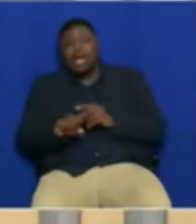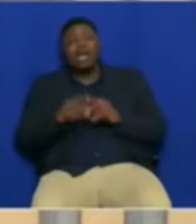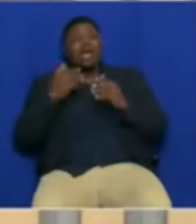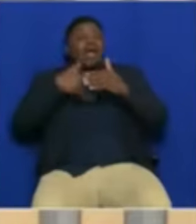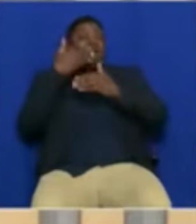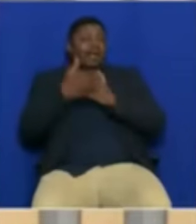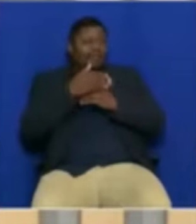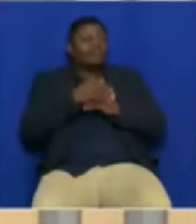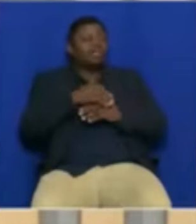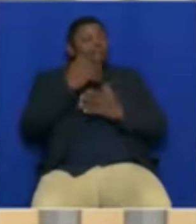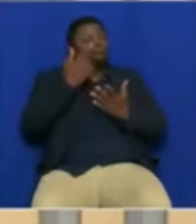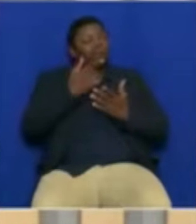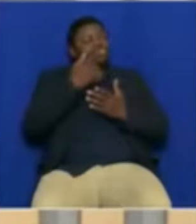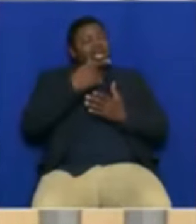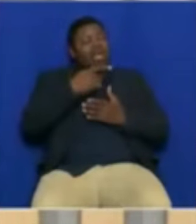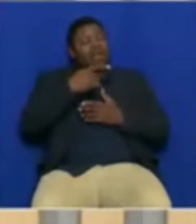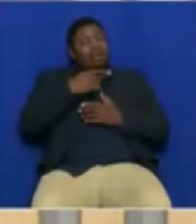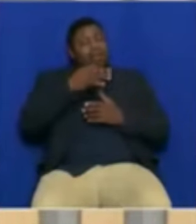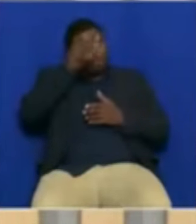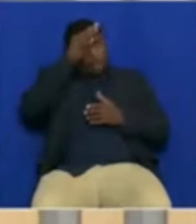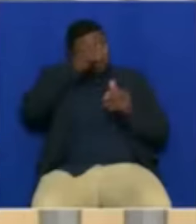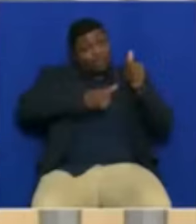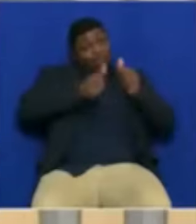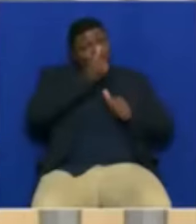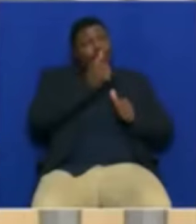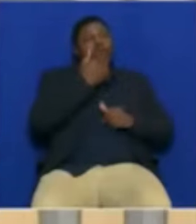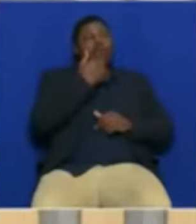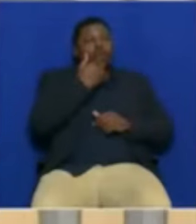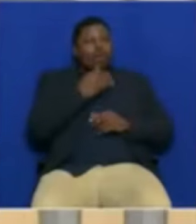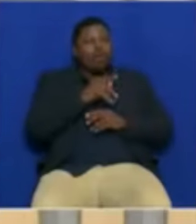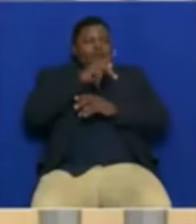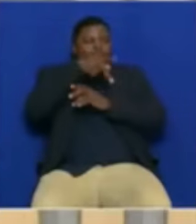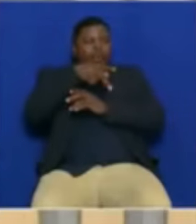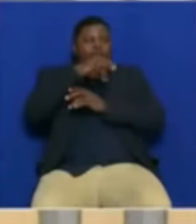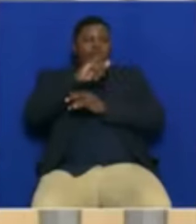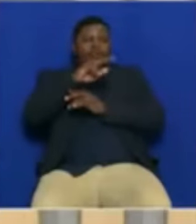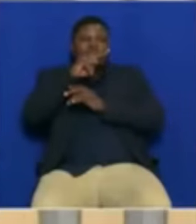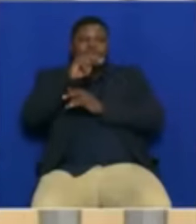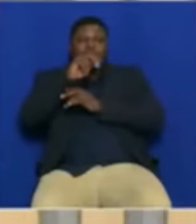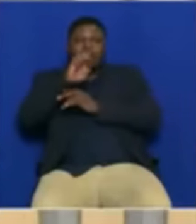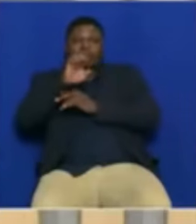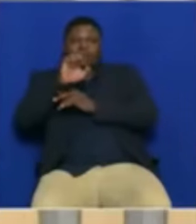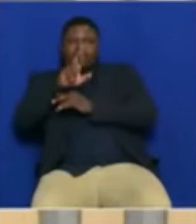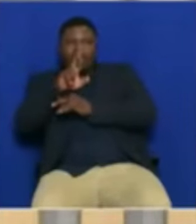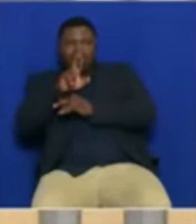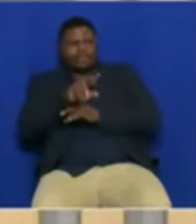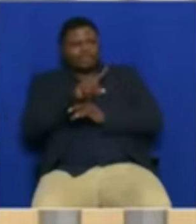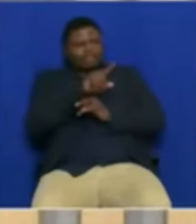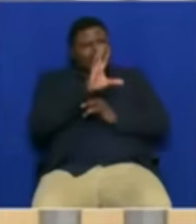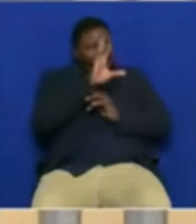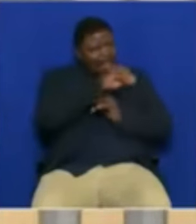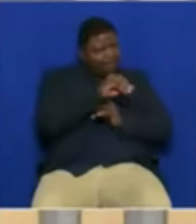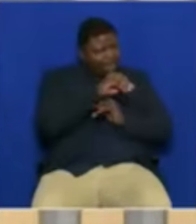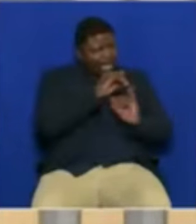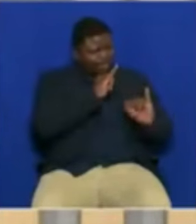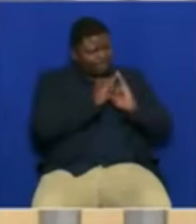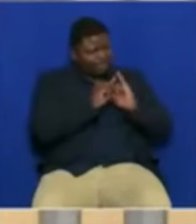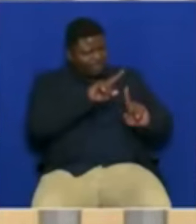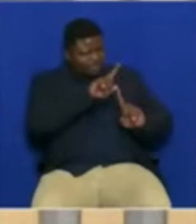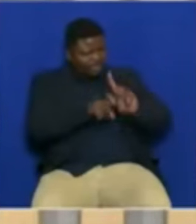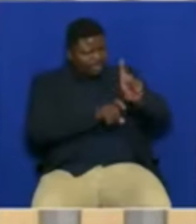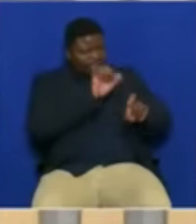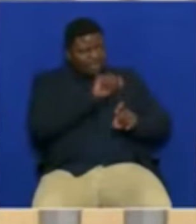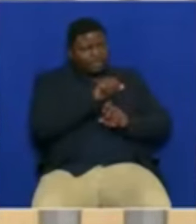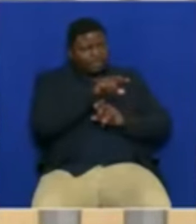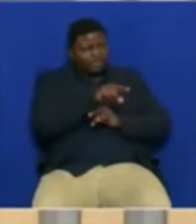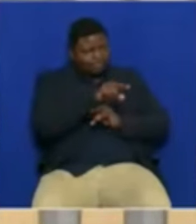certain questions, and she didn't come through with those questions. I asked her, did you see the report from the hospital?